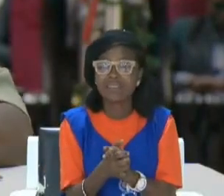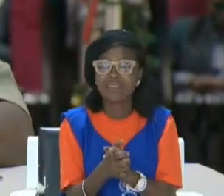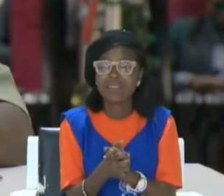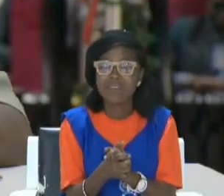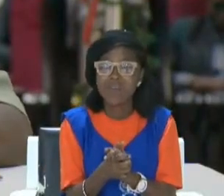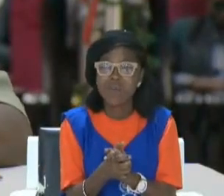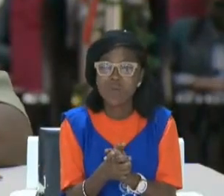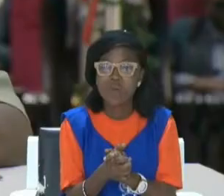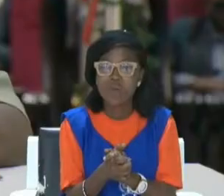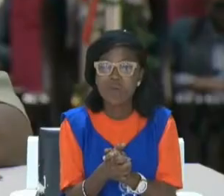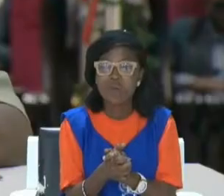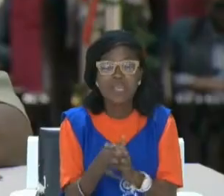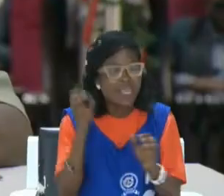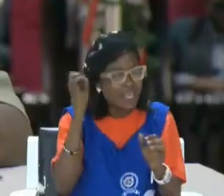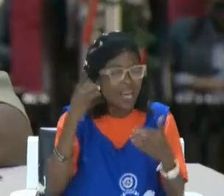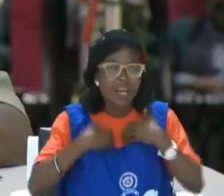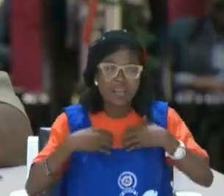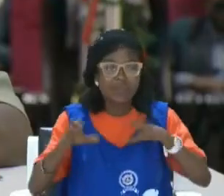He's done it before.